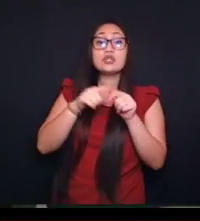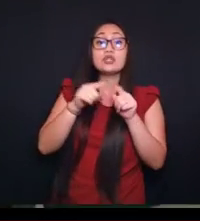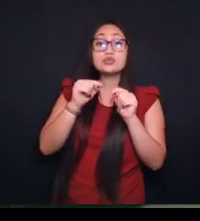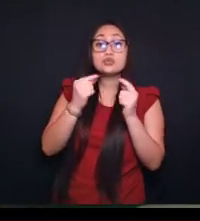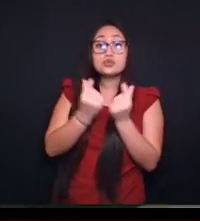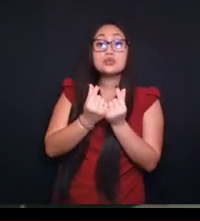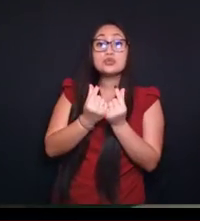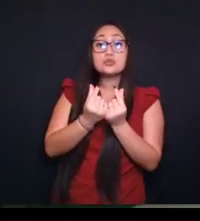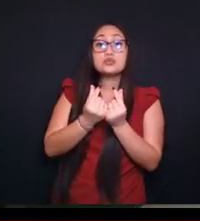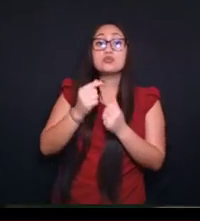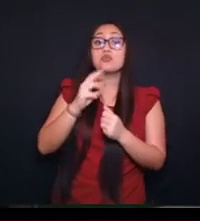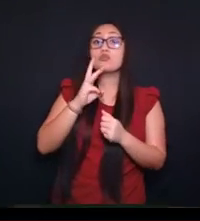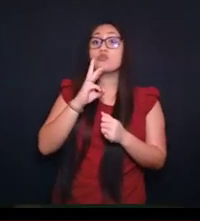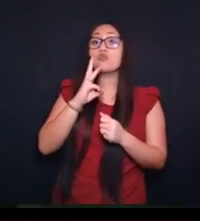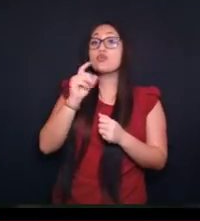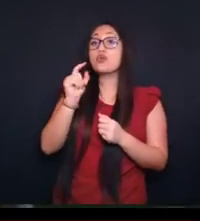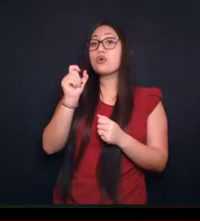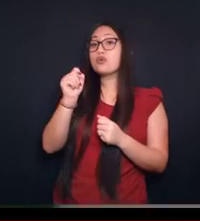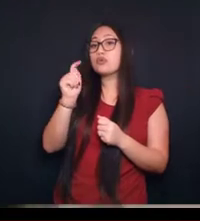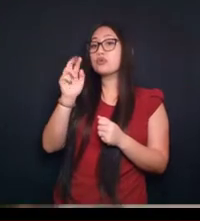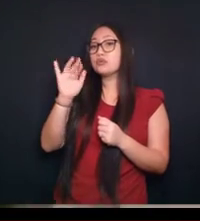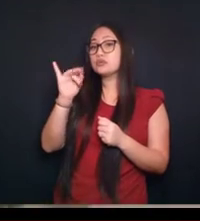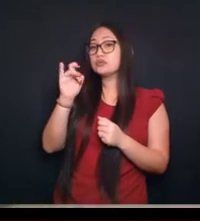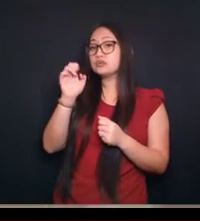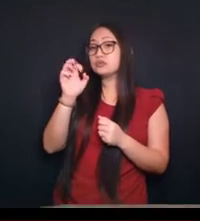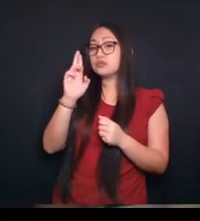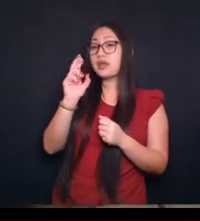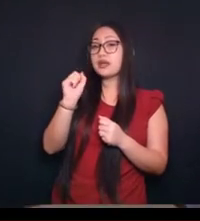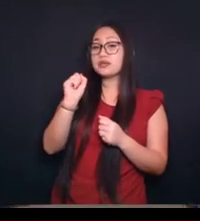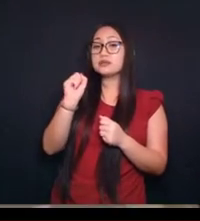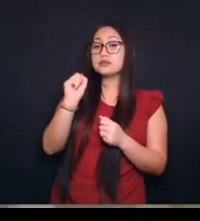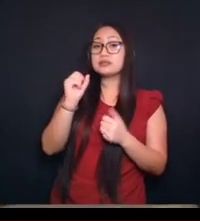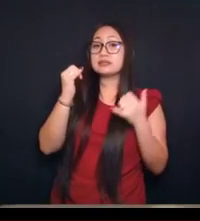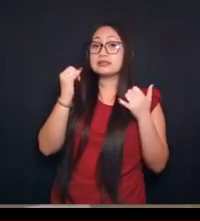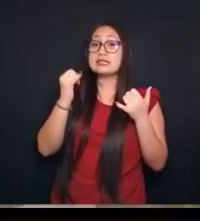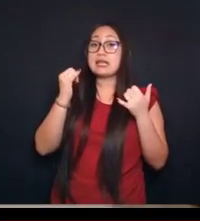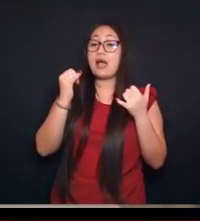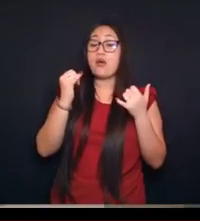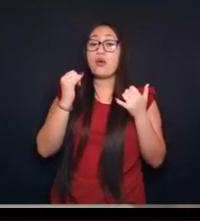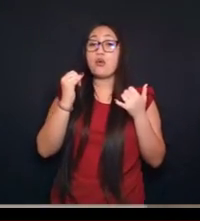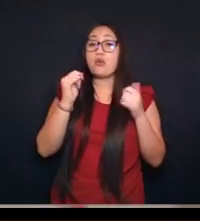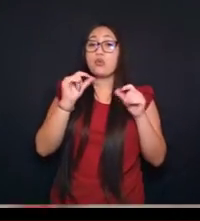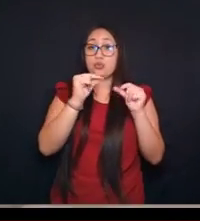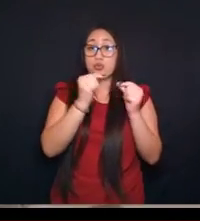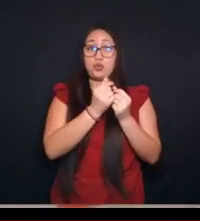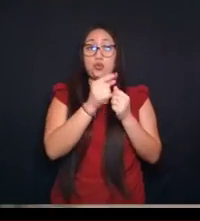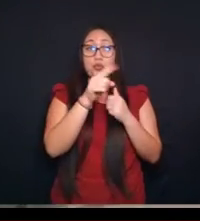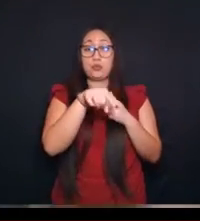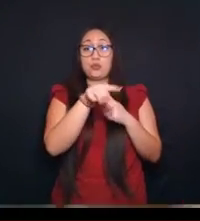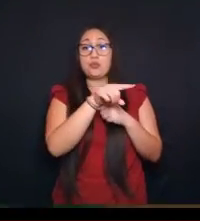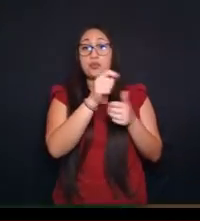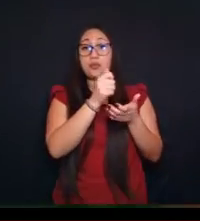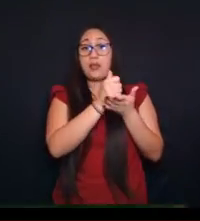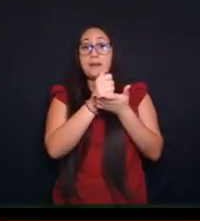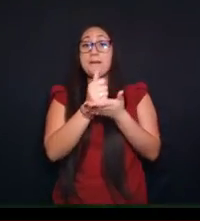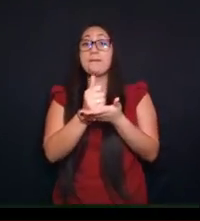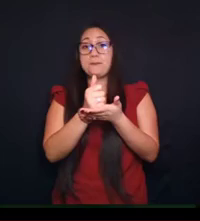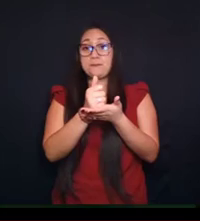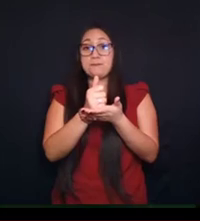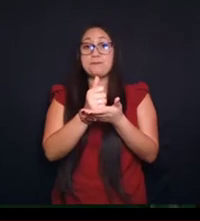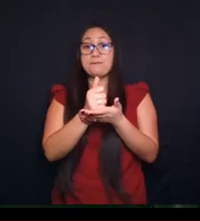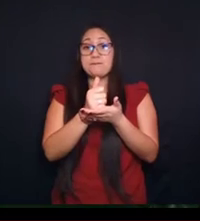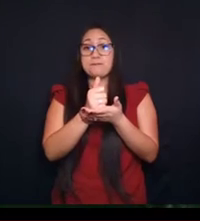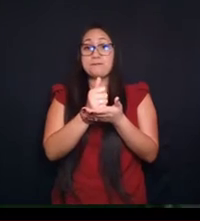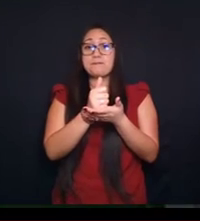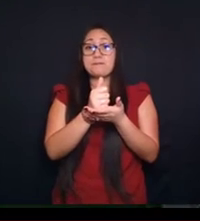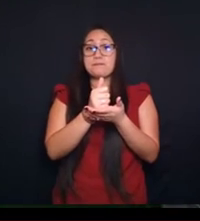heard it. Okay, let's see if they've got it. Now they're going to help you out because remember when we respond, the first thing we do